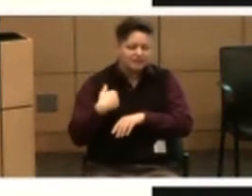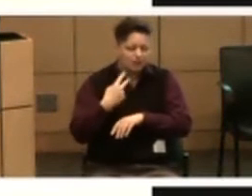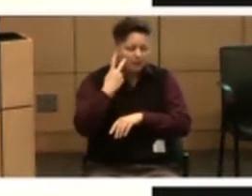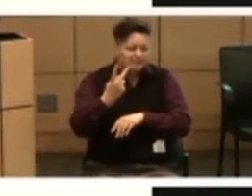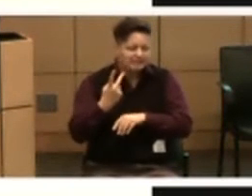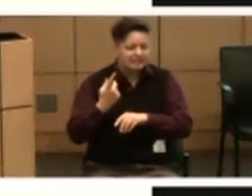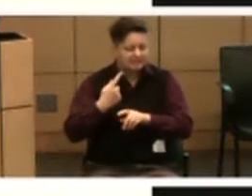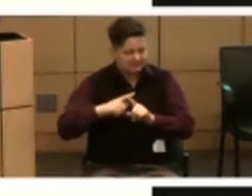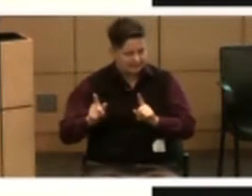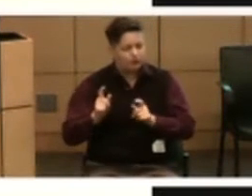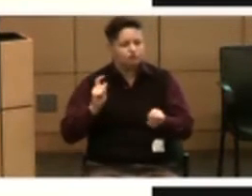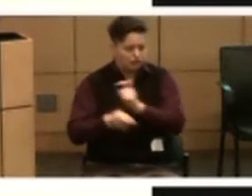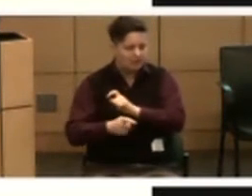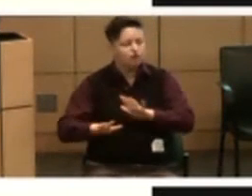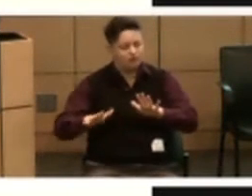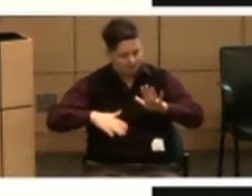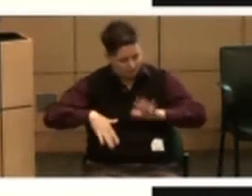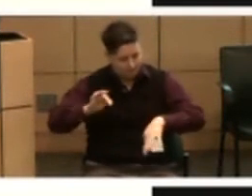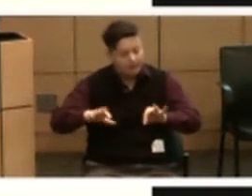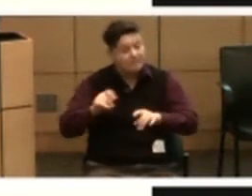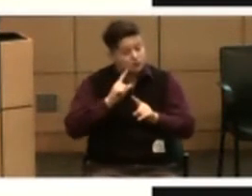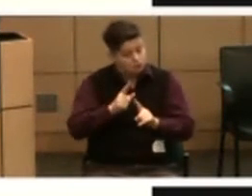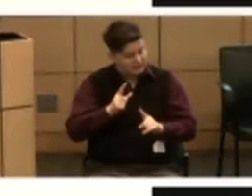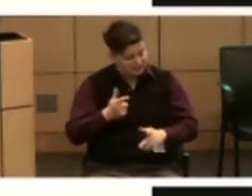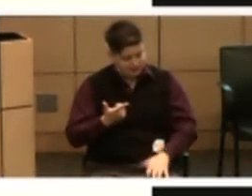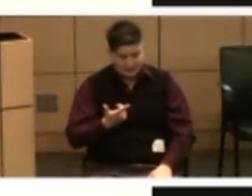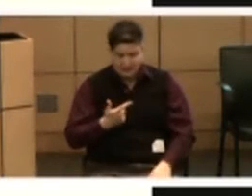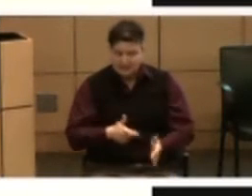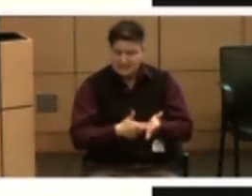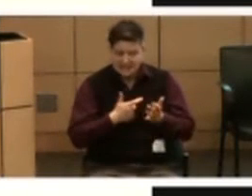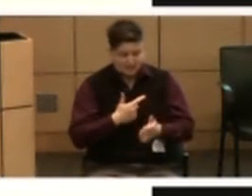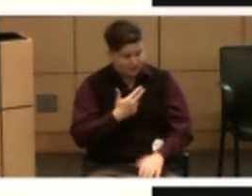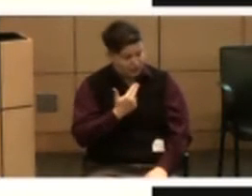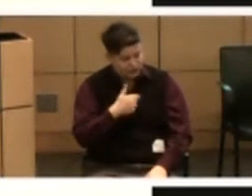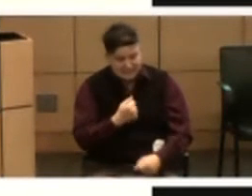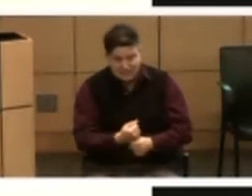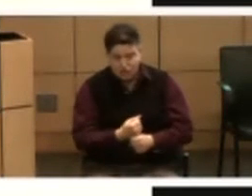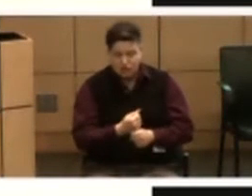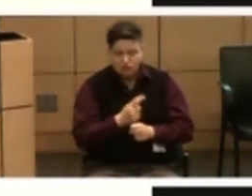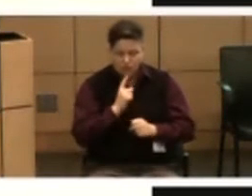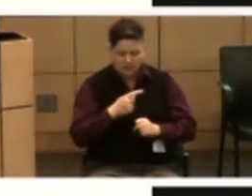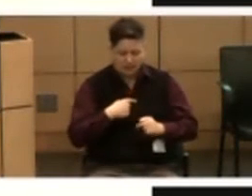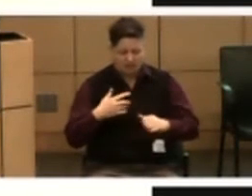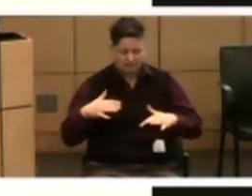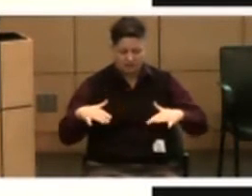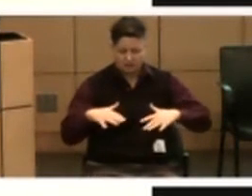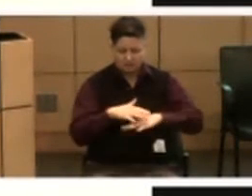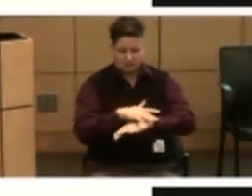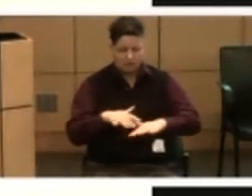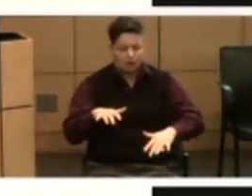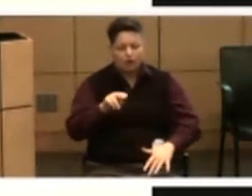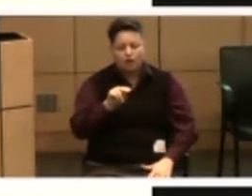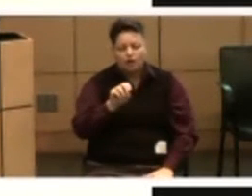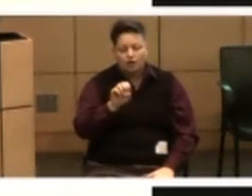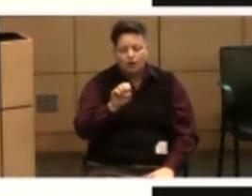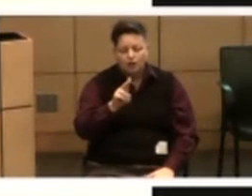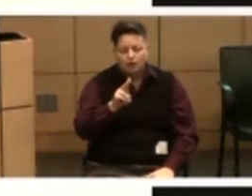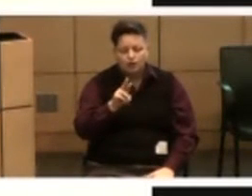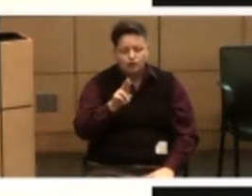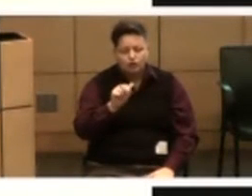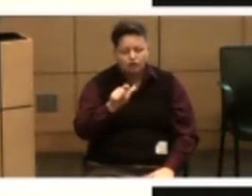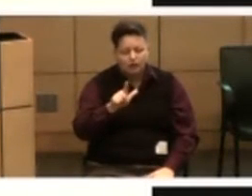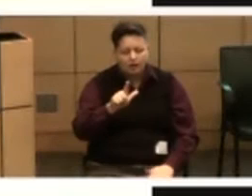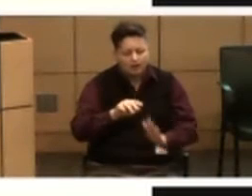but it's a really prolonged process. The ability to operate in these environments takes many, many years of neural maturation and experience with sound to